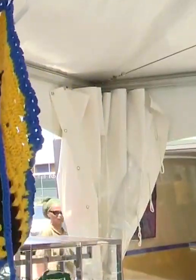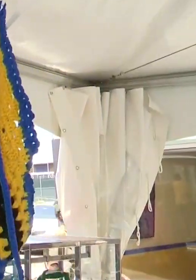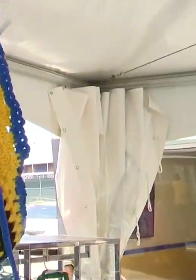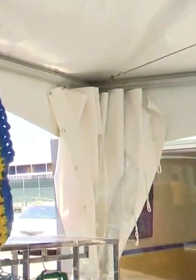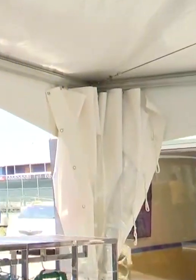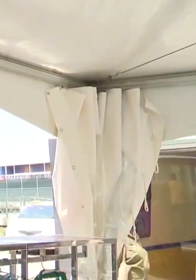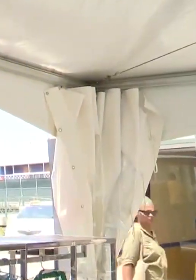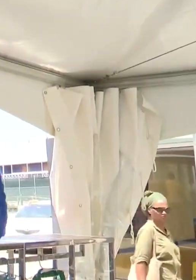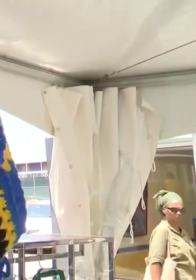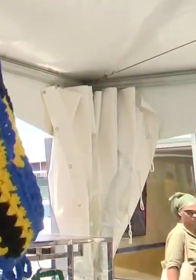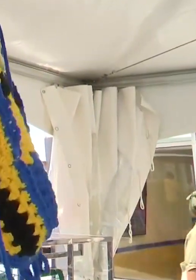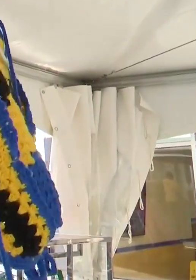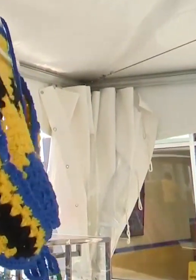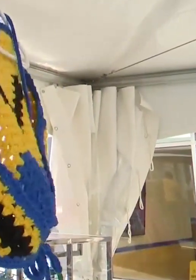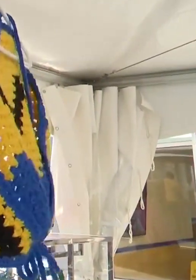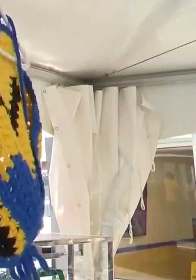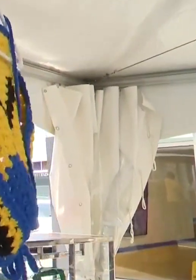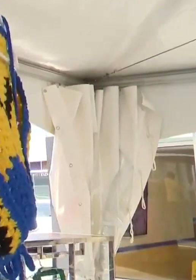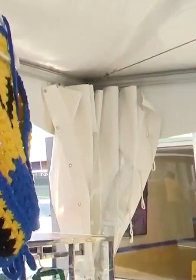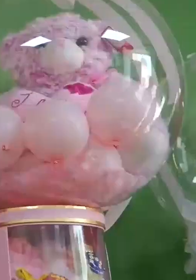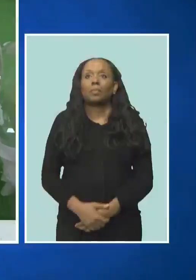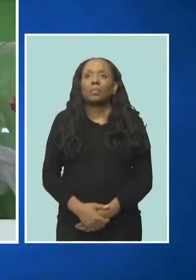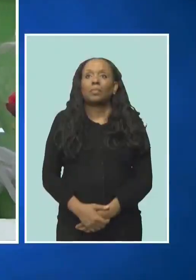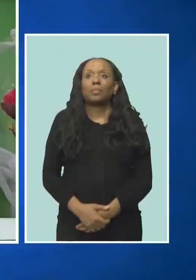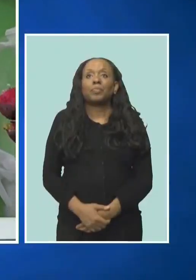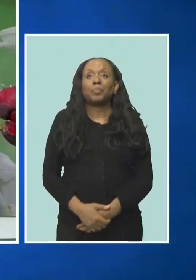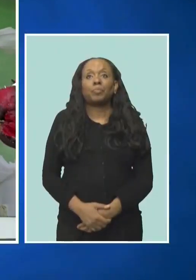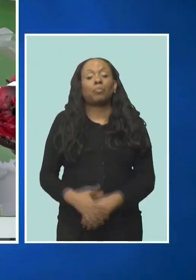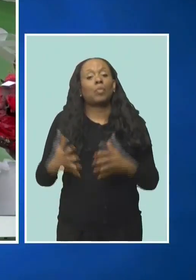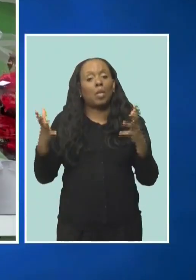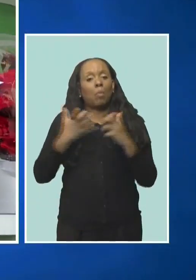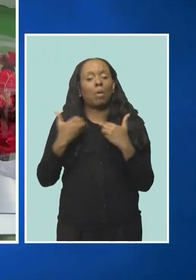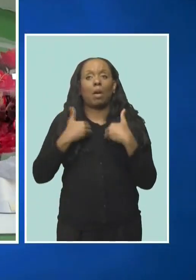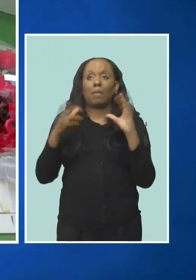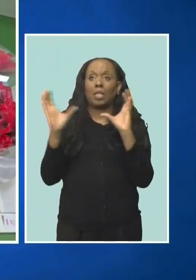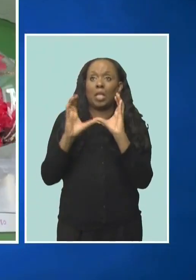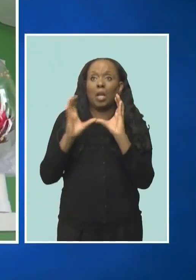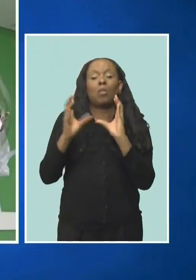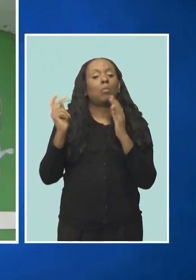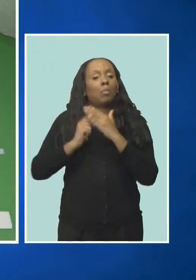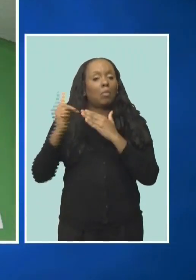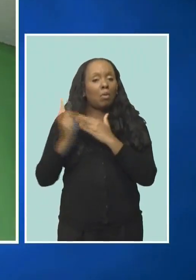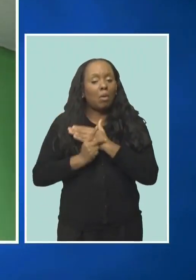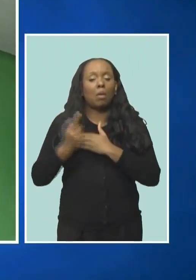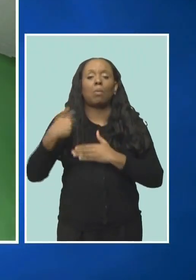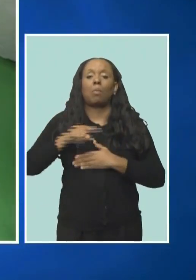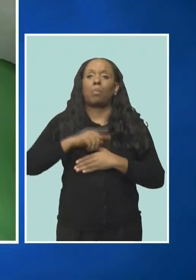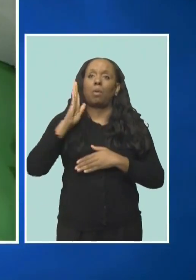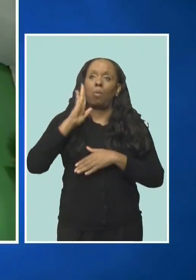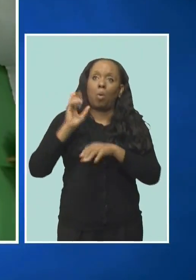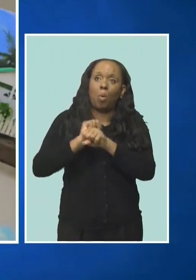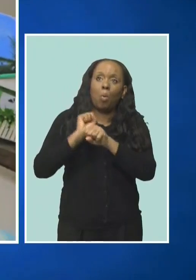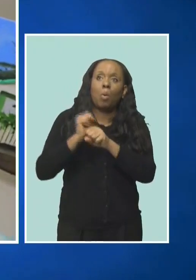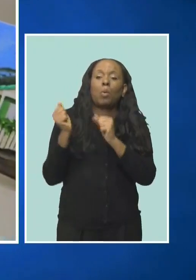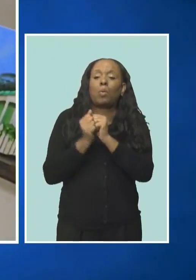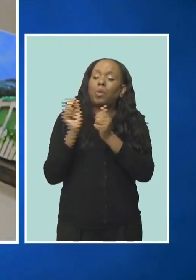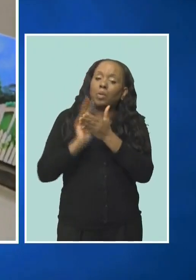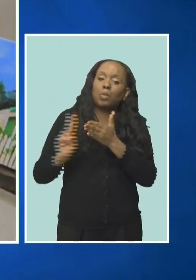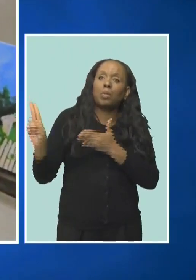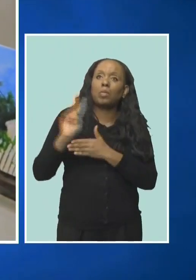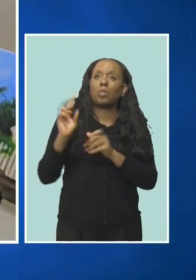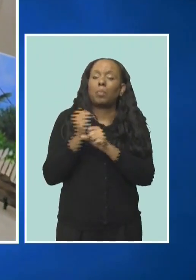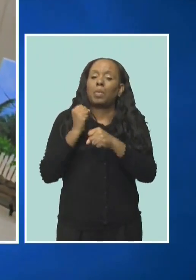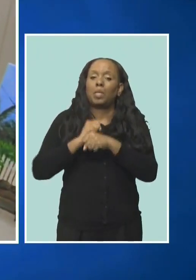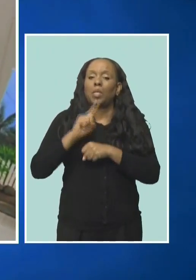should certify this particular program, and we have worked with the University of the West Indies to ensure that this will